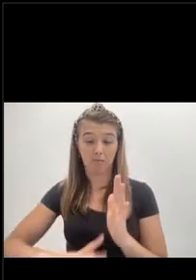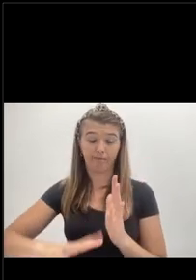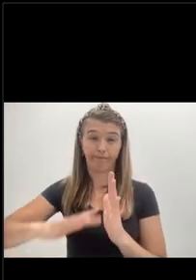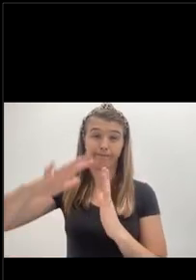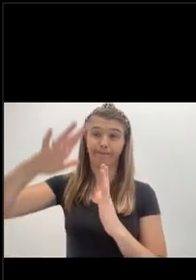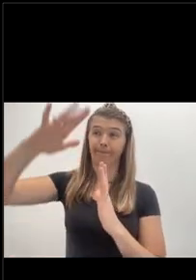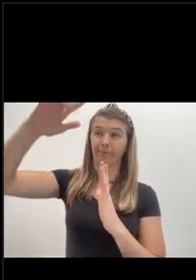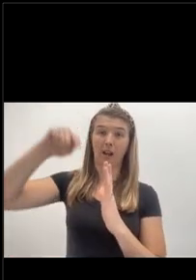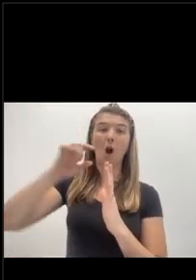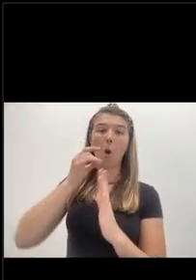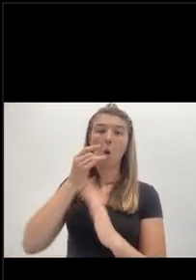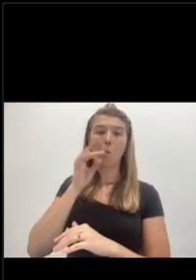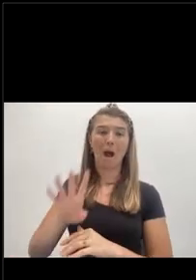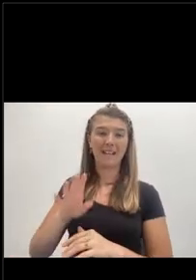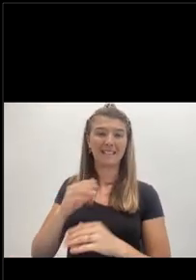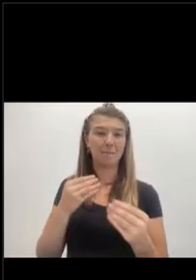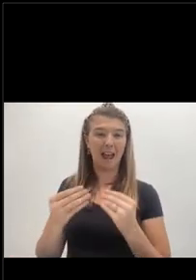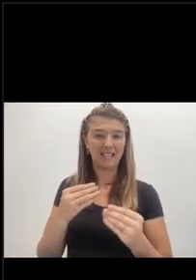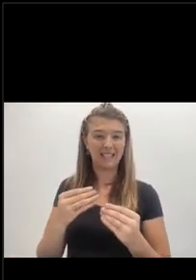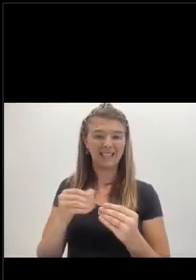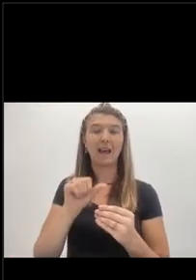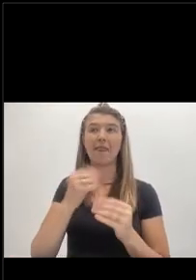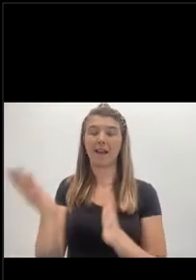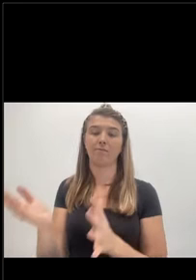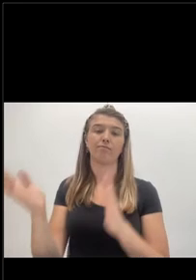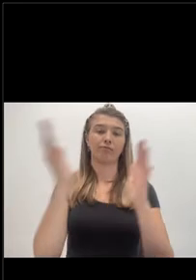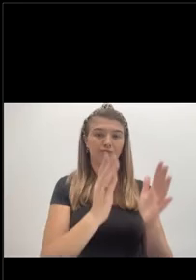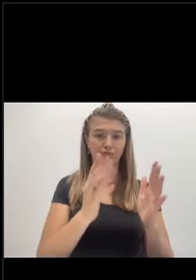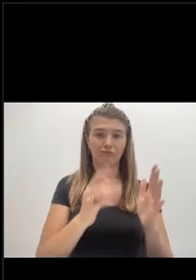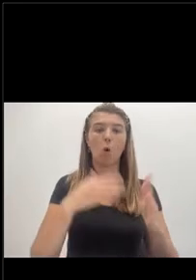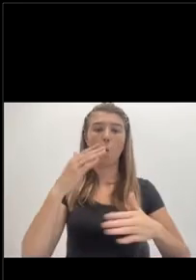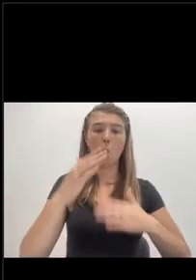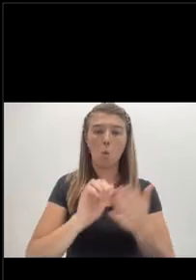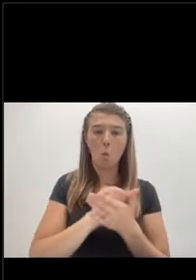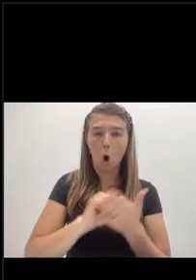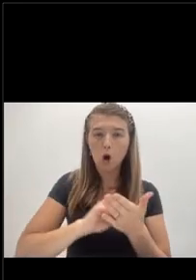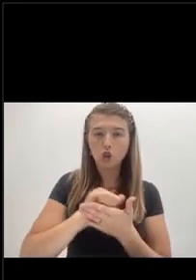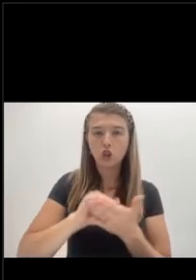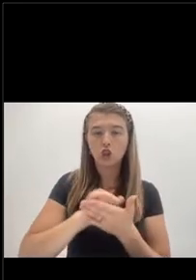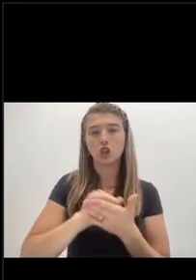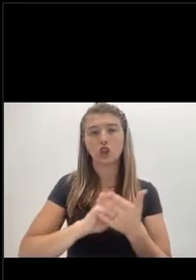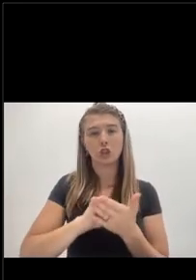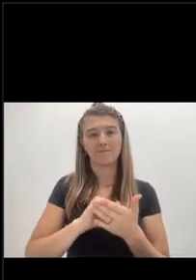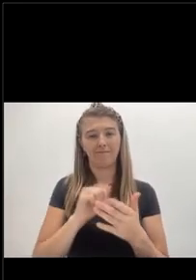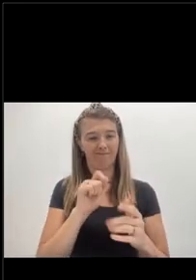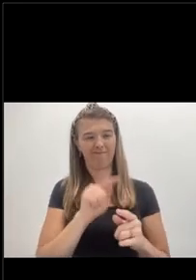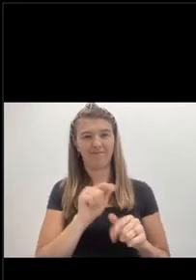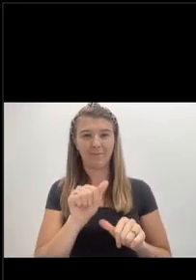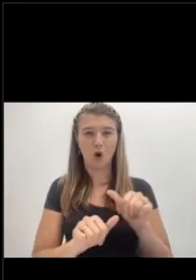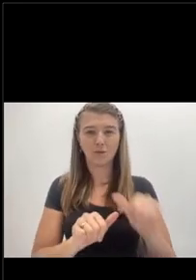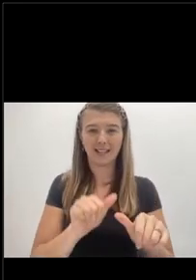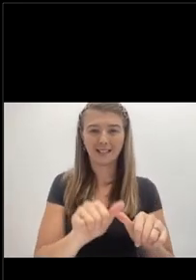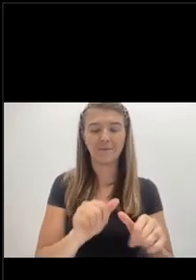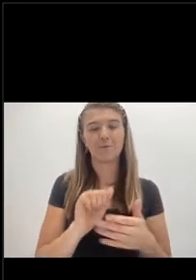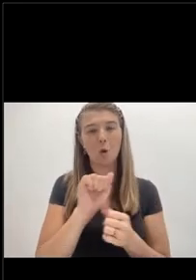then added to our wash process, the wash and granulation, which is a way of us removing contaminant, but I'll get onto that